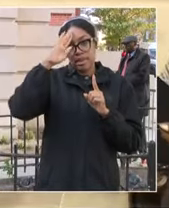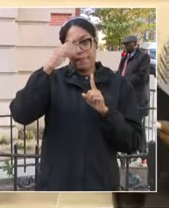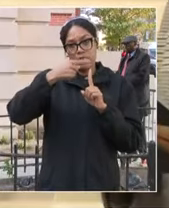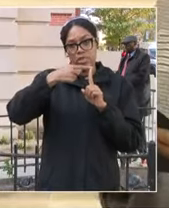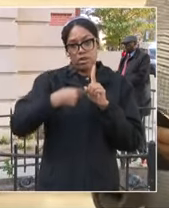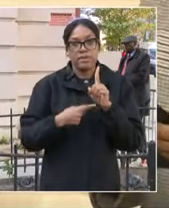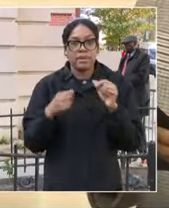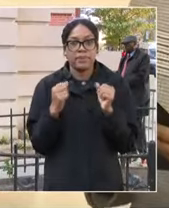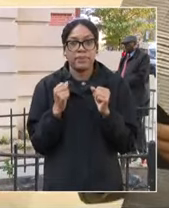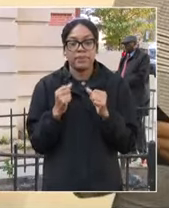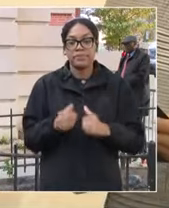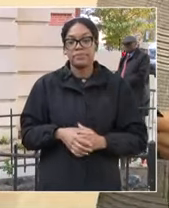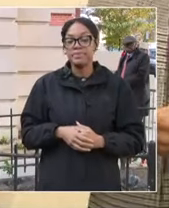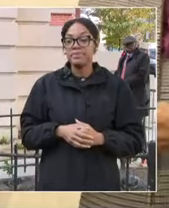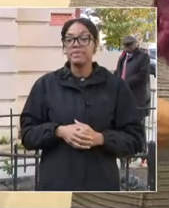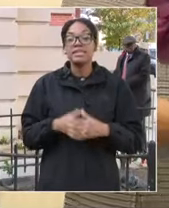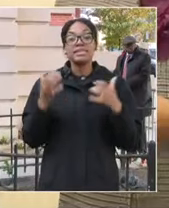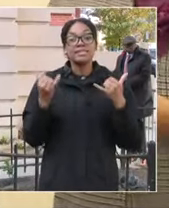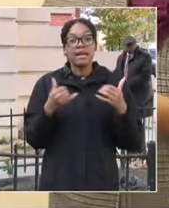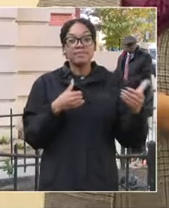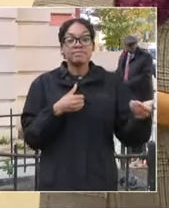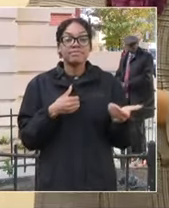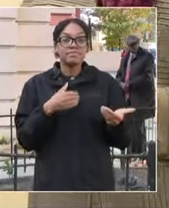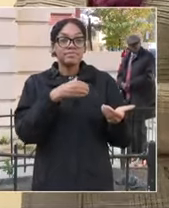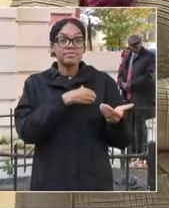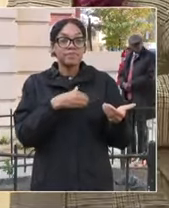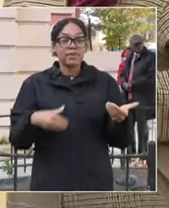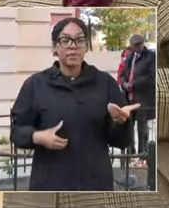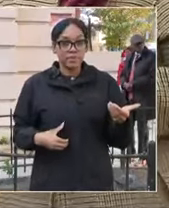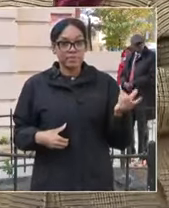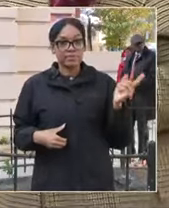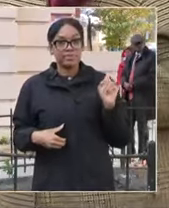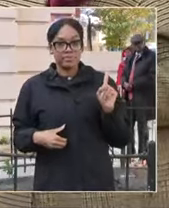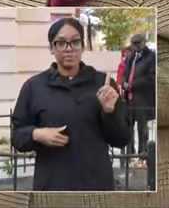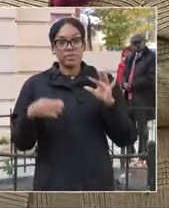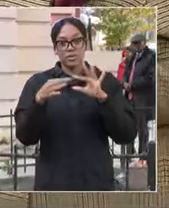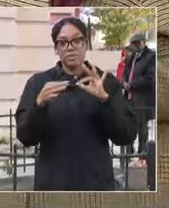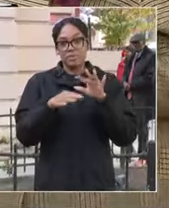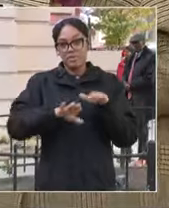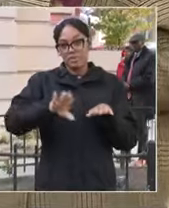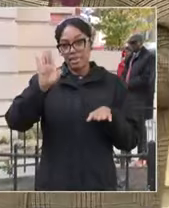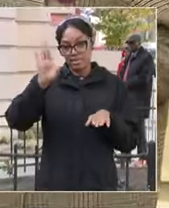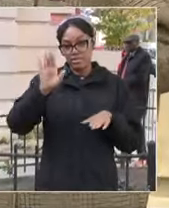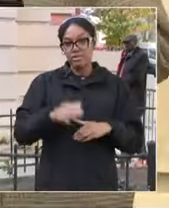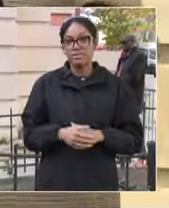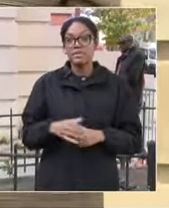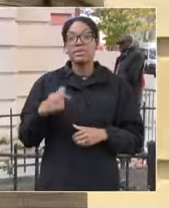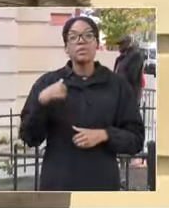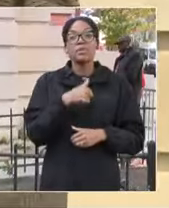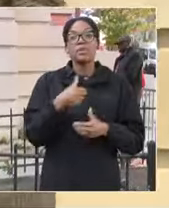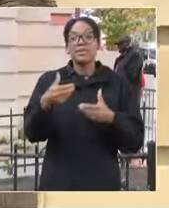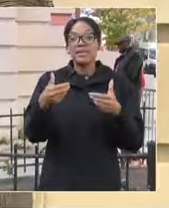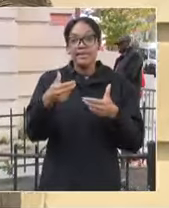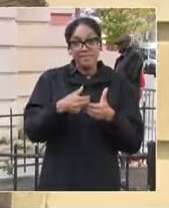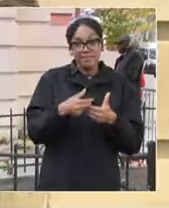pledge to help our neighbors during cold weather. And we invite all of you to take the pledge.